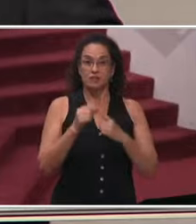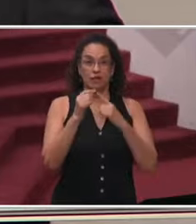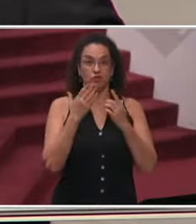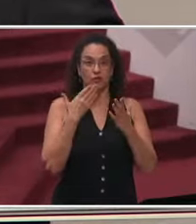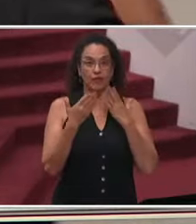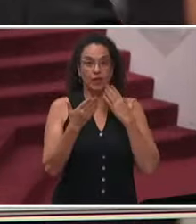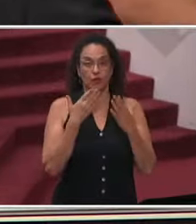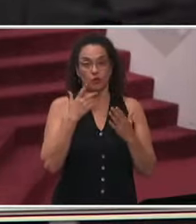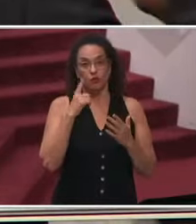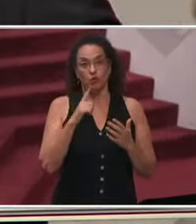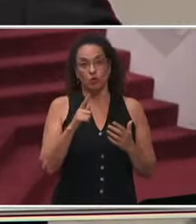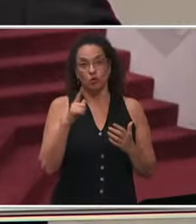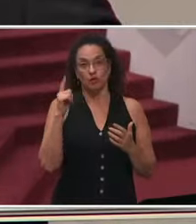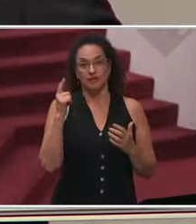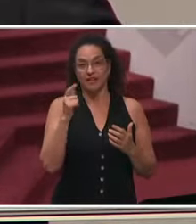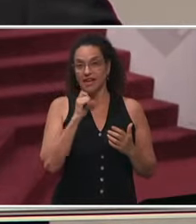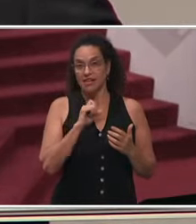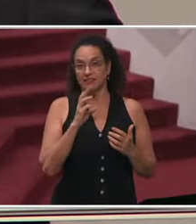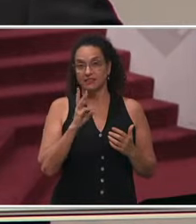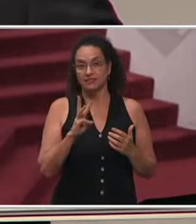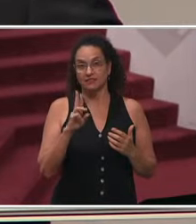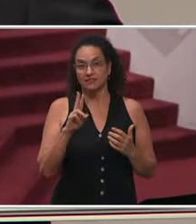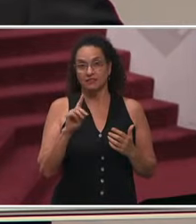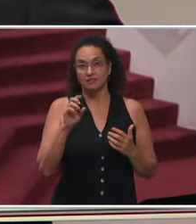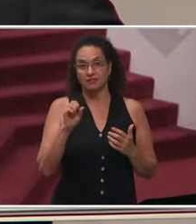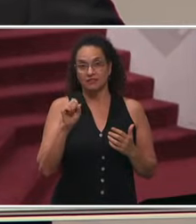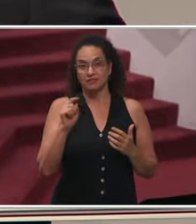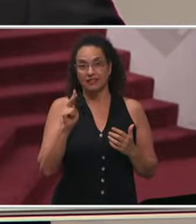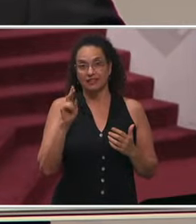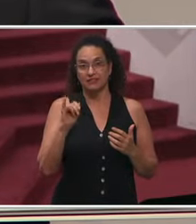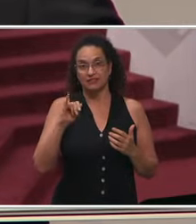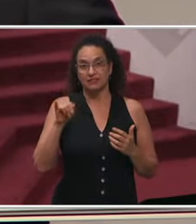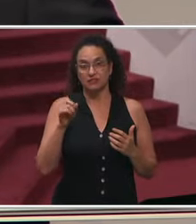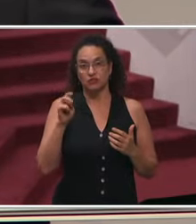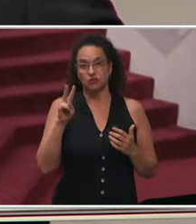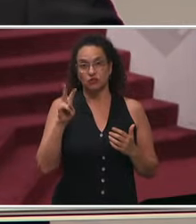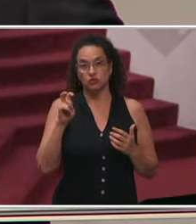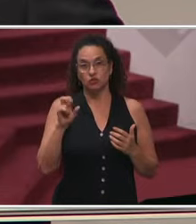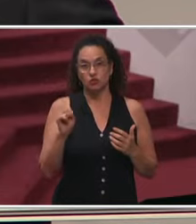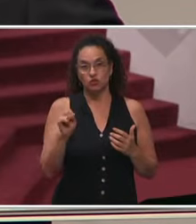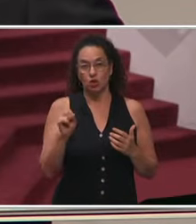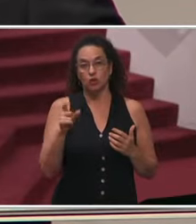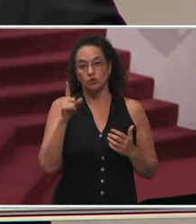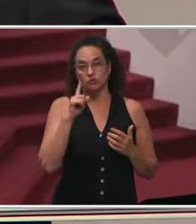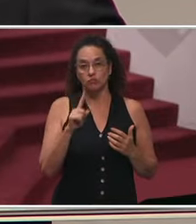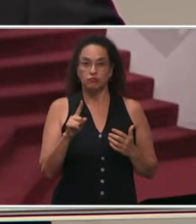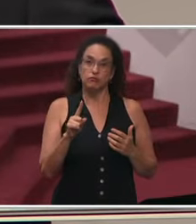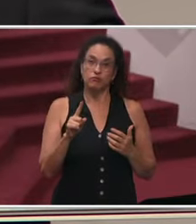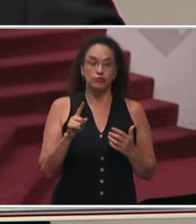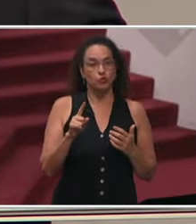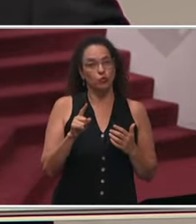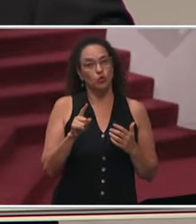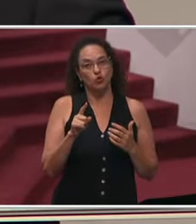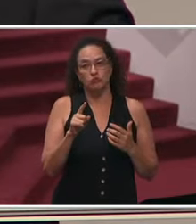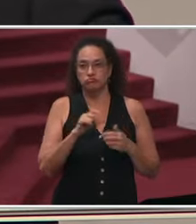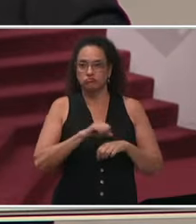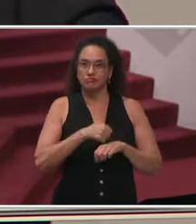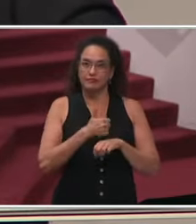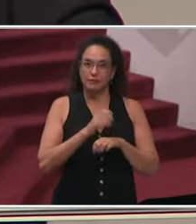a special thanks to 16-year-old Destiny Jones for choreographing their dance and working with them